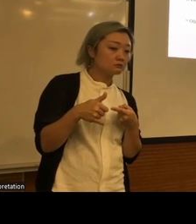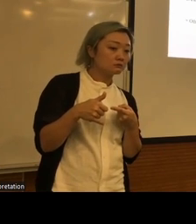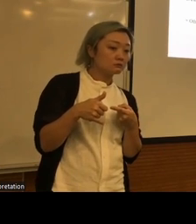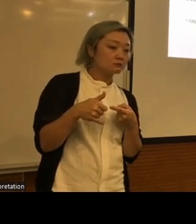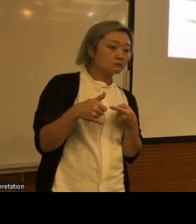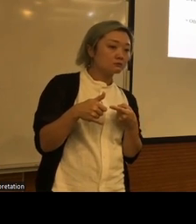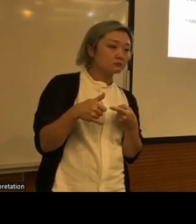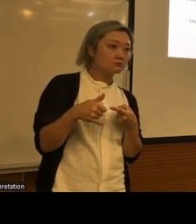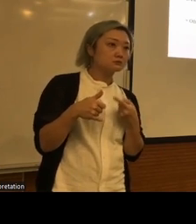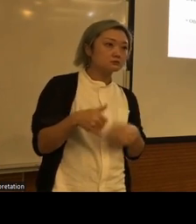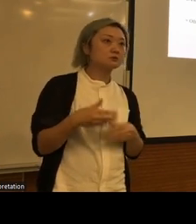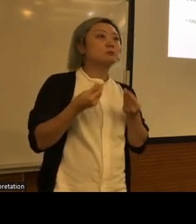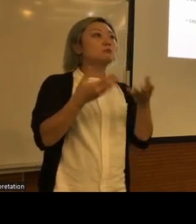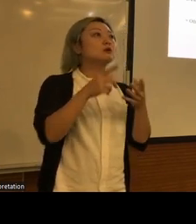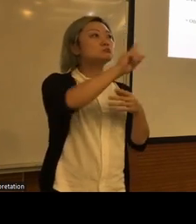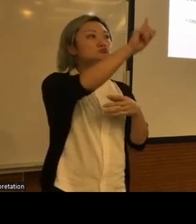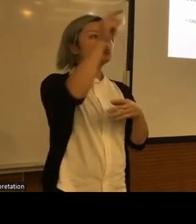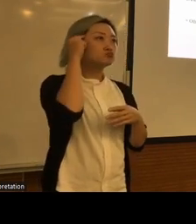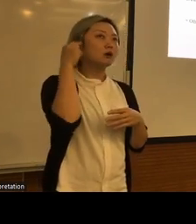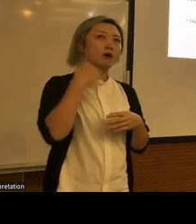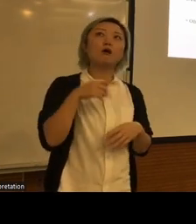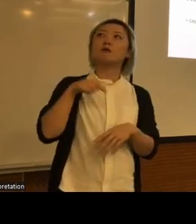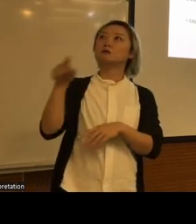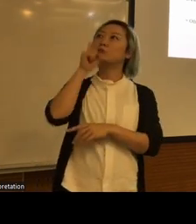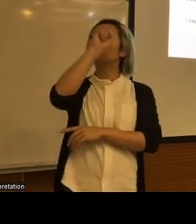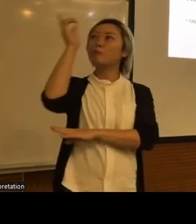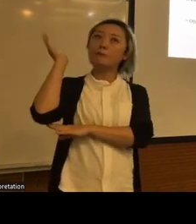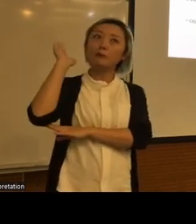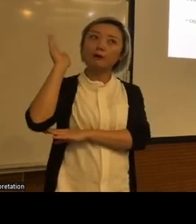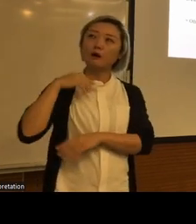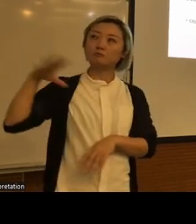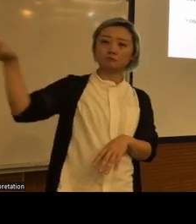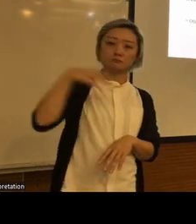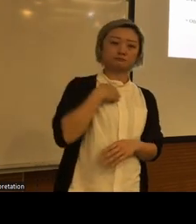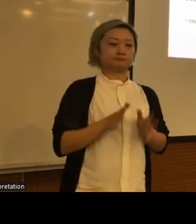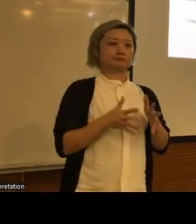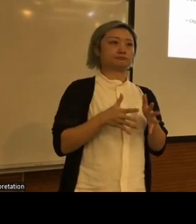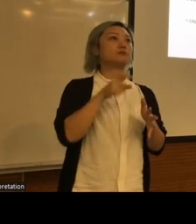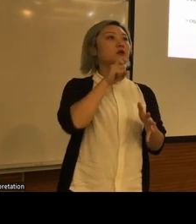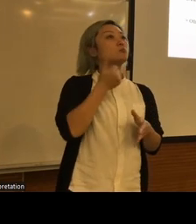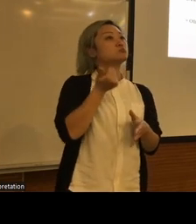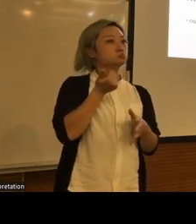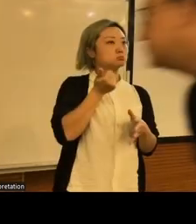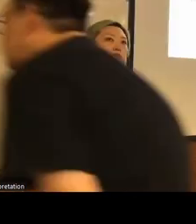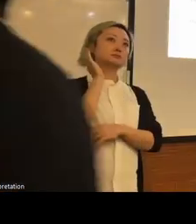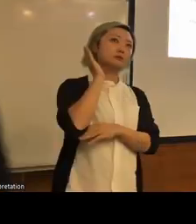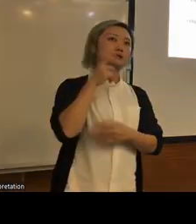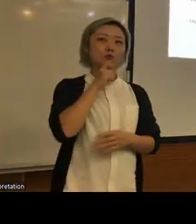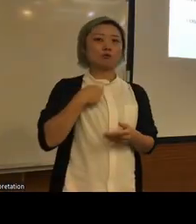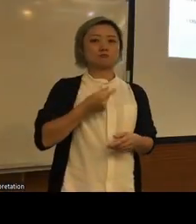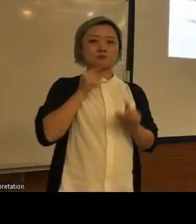produce the target language version of the speaker with no cultural mediation, no further